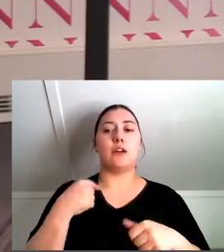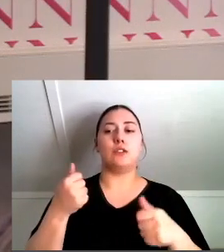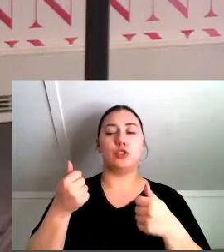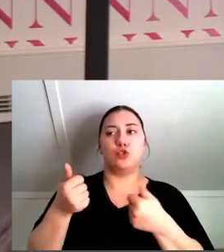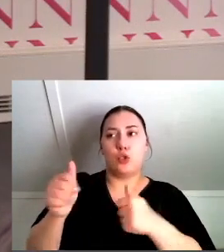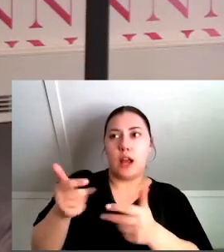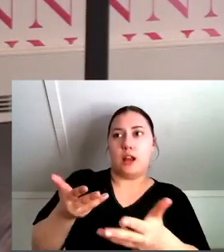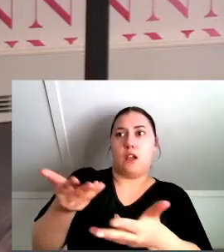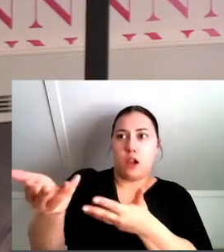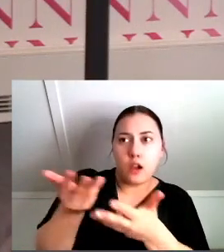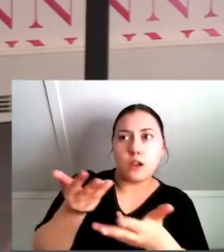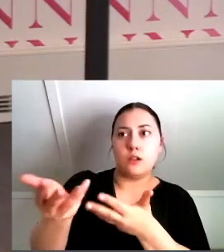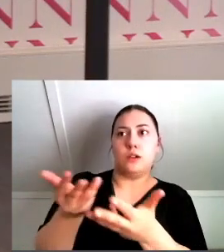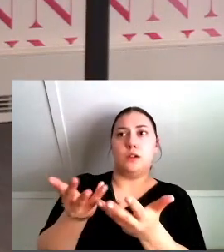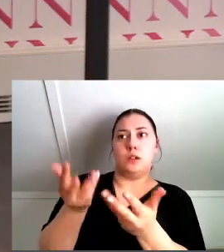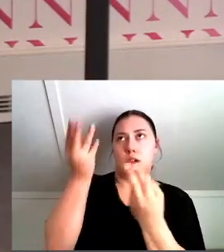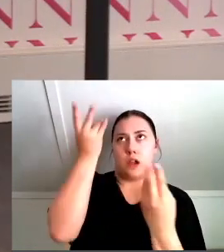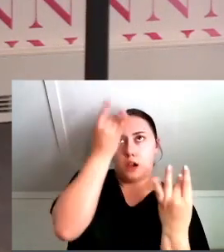were